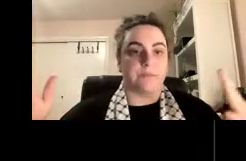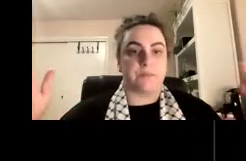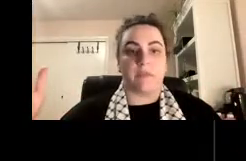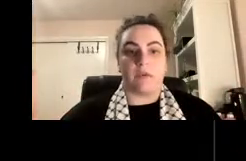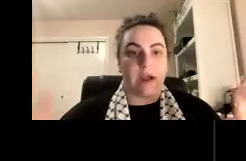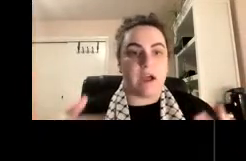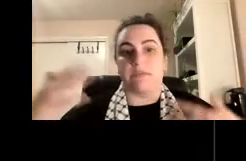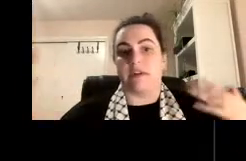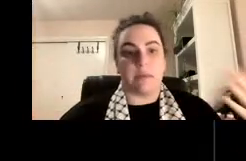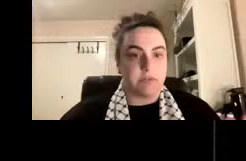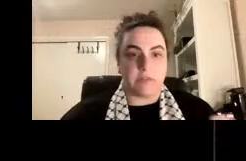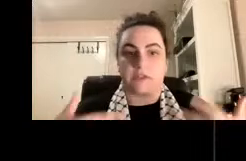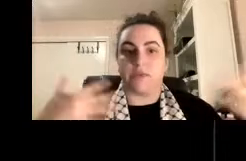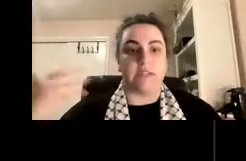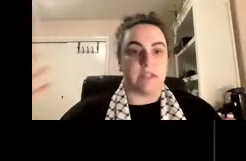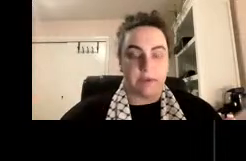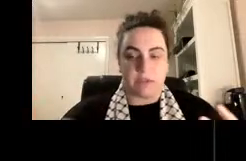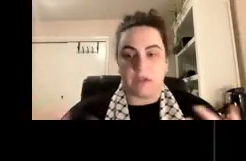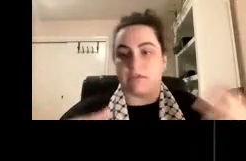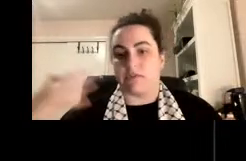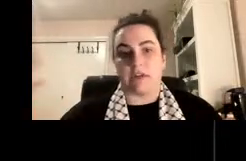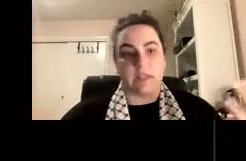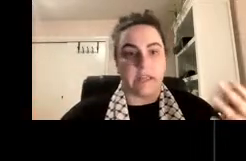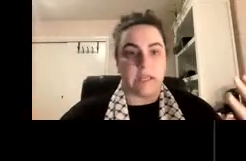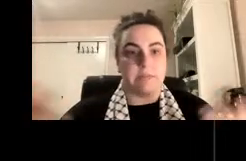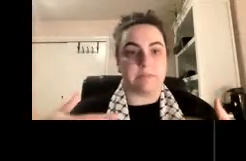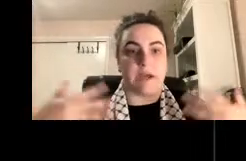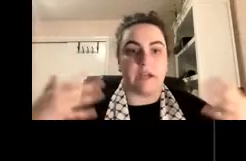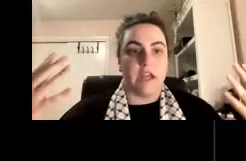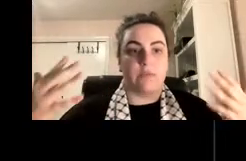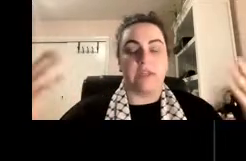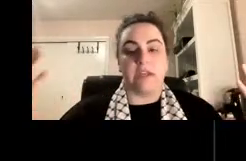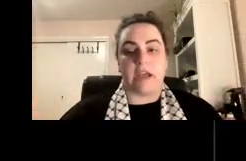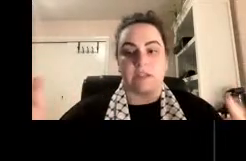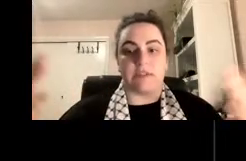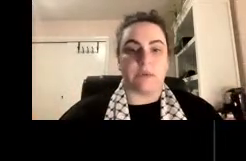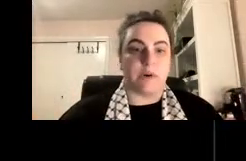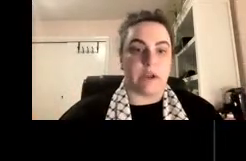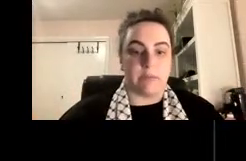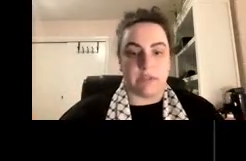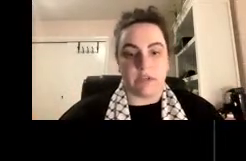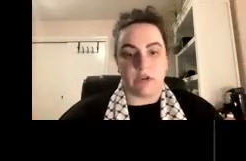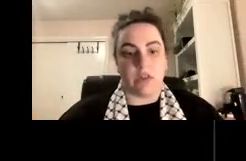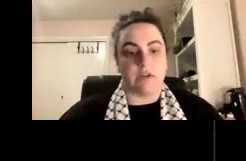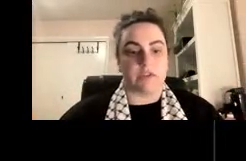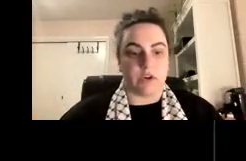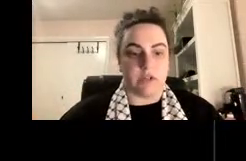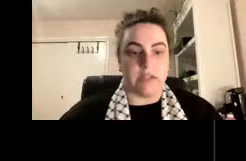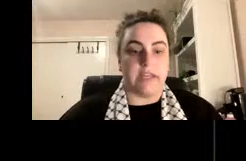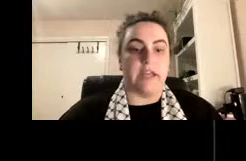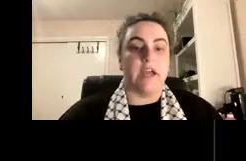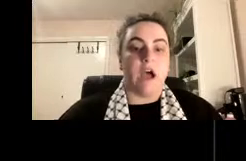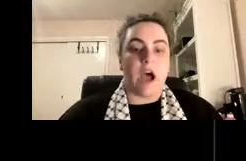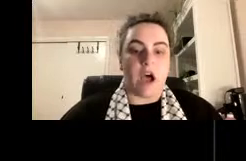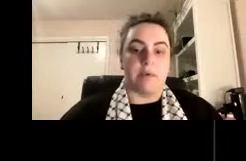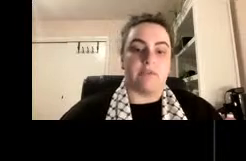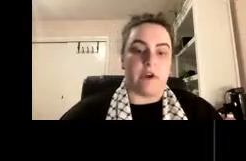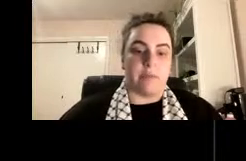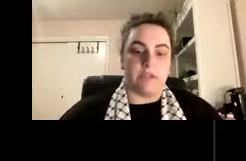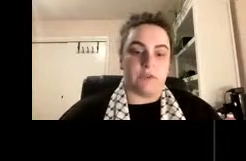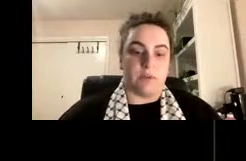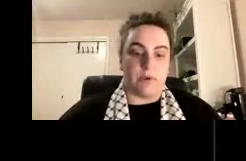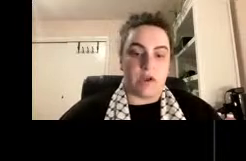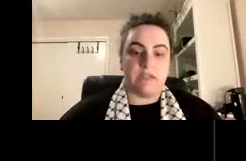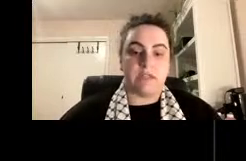somewhere around, the number fluctuates, they make a lot of different claims, but we estimate somewhere around $1 million currently